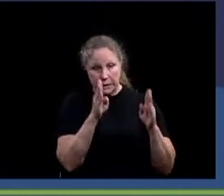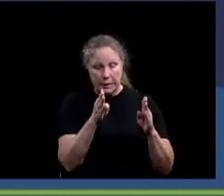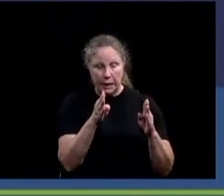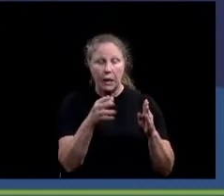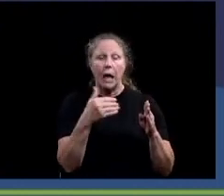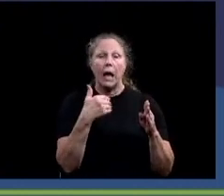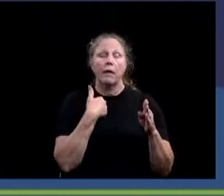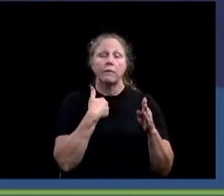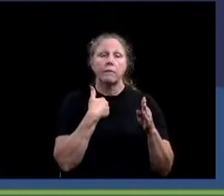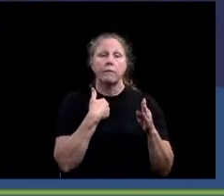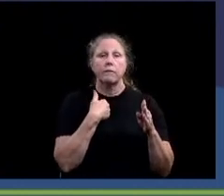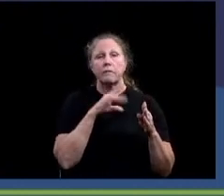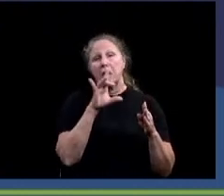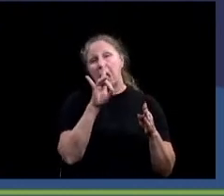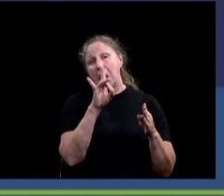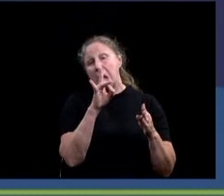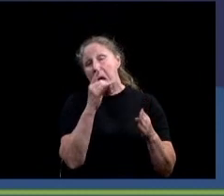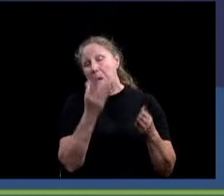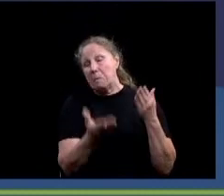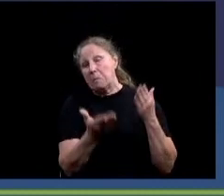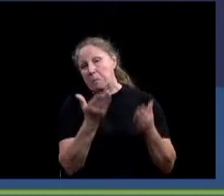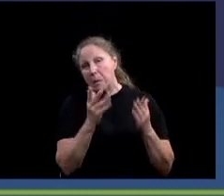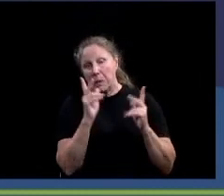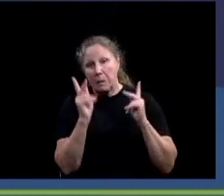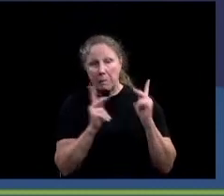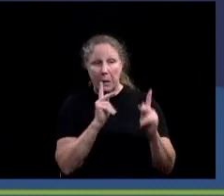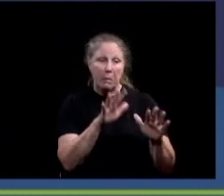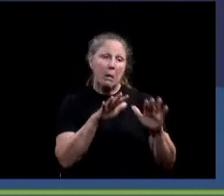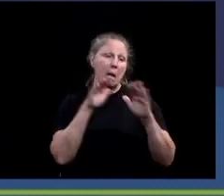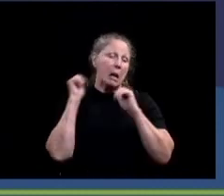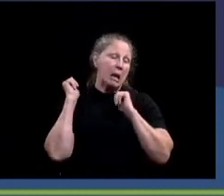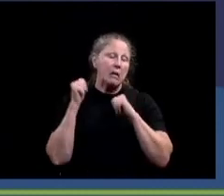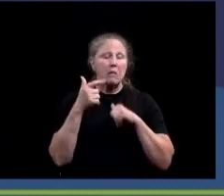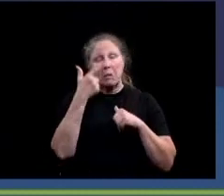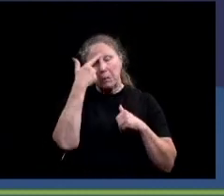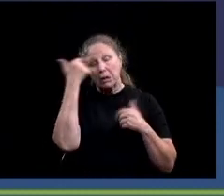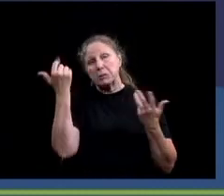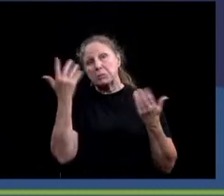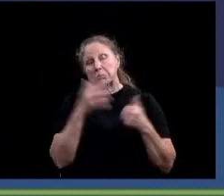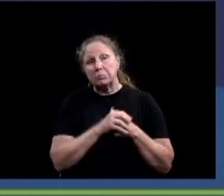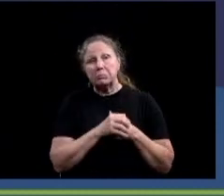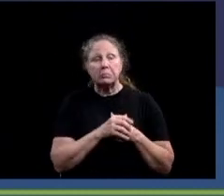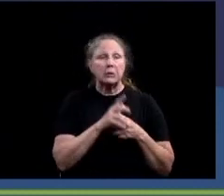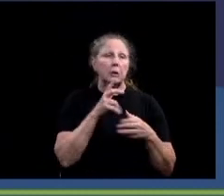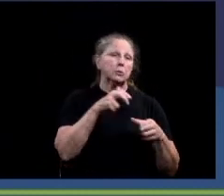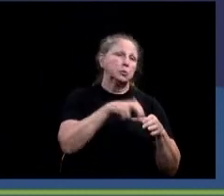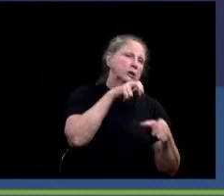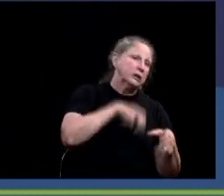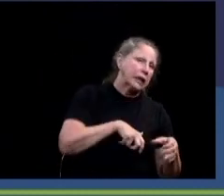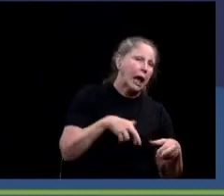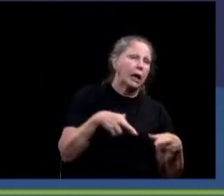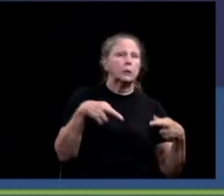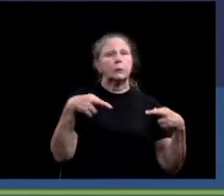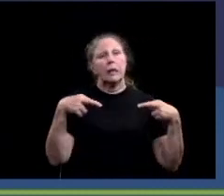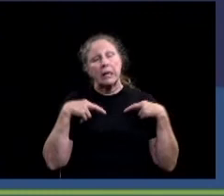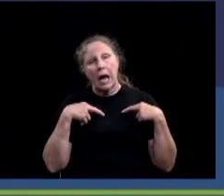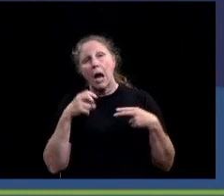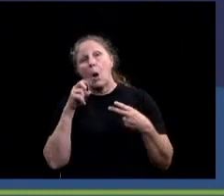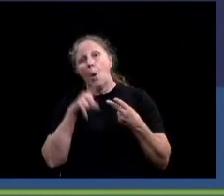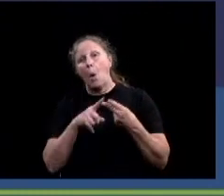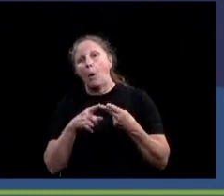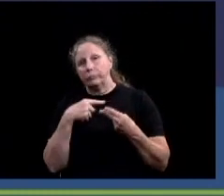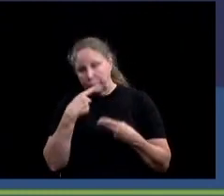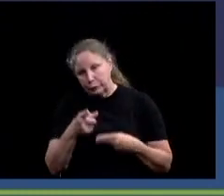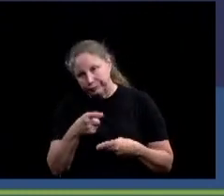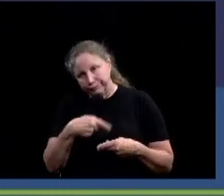folks either leave through either resigning or retiring or being asked to leave the department. We're now up to